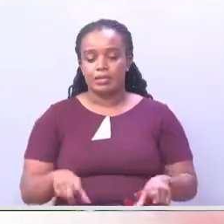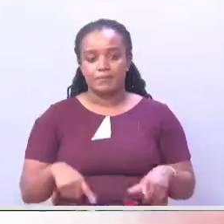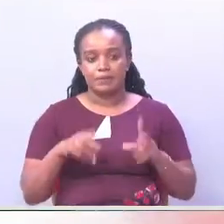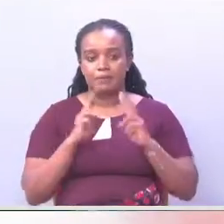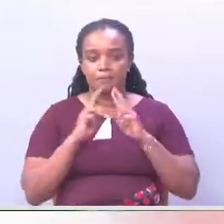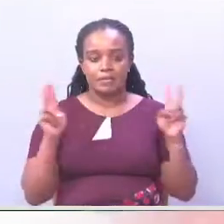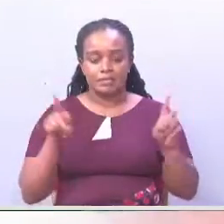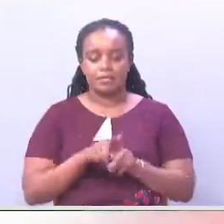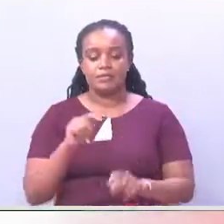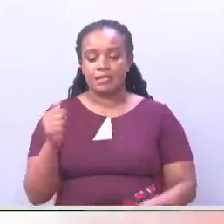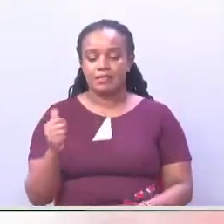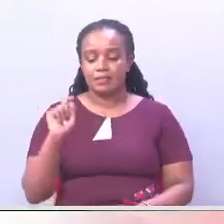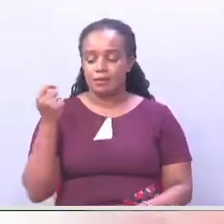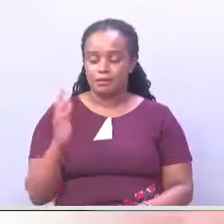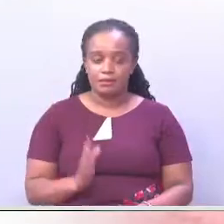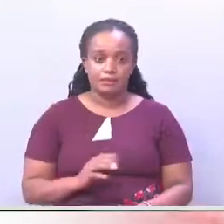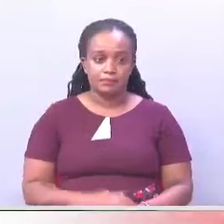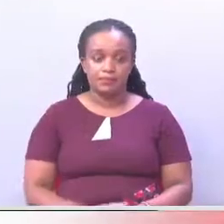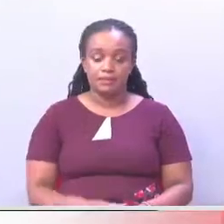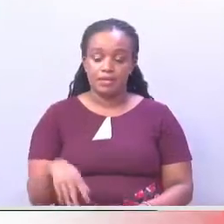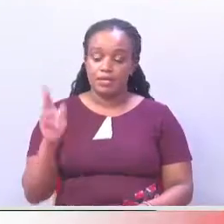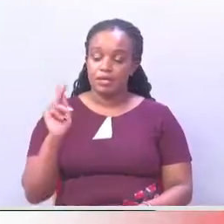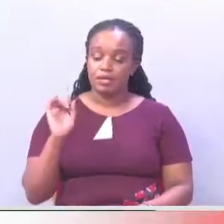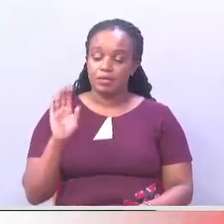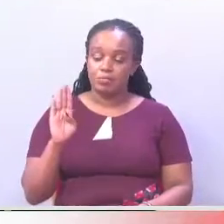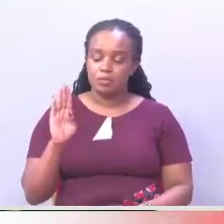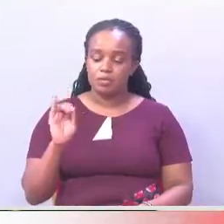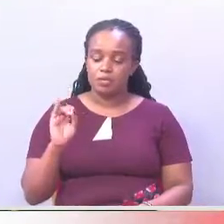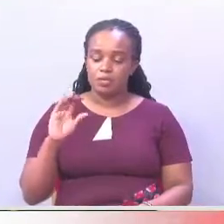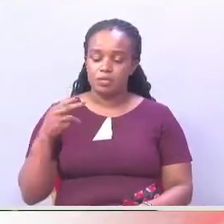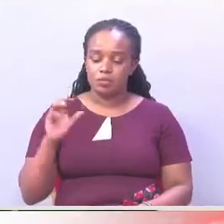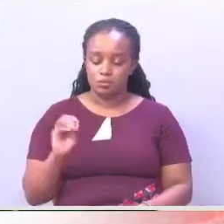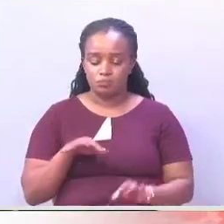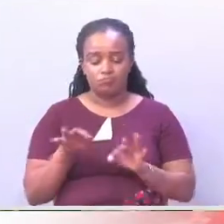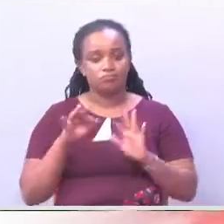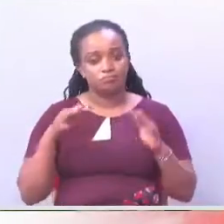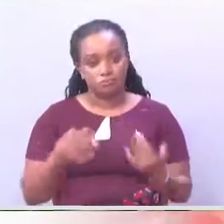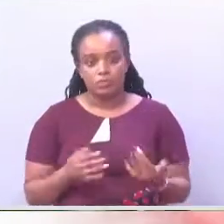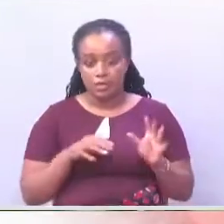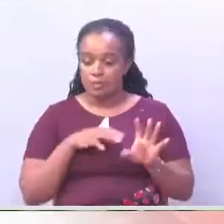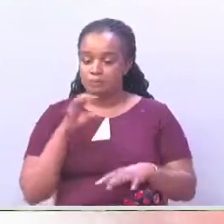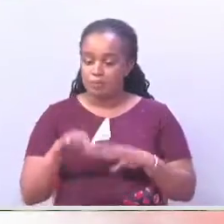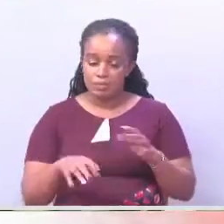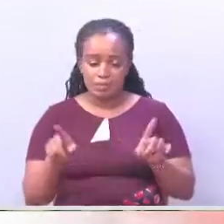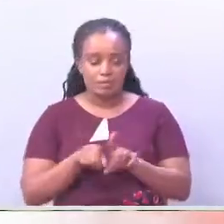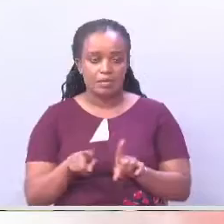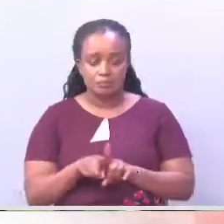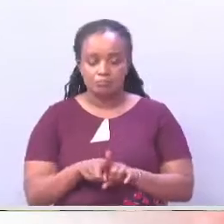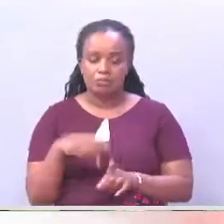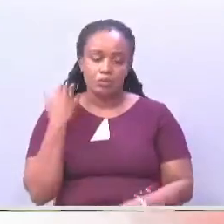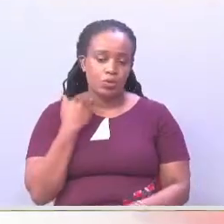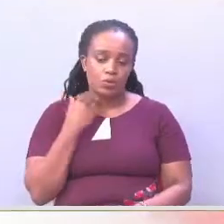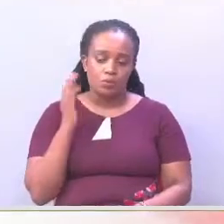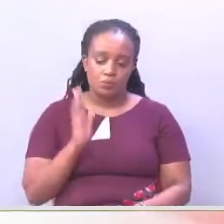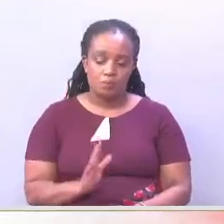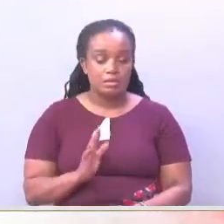wengine. Kibicho hinted that a large portion of the animals and bandits had left Olmoran, warning remnant cliques that